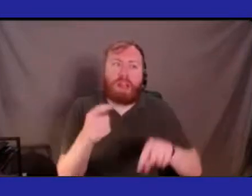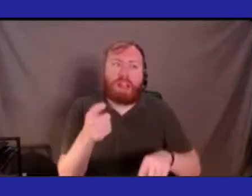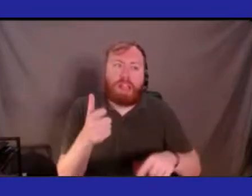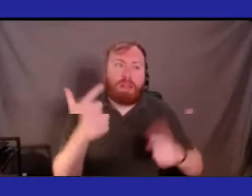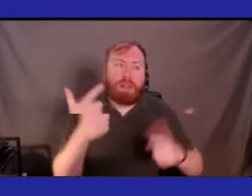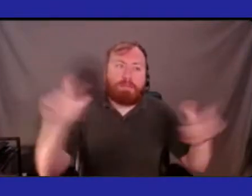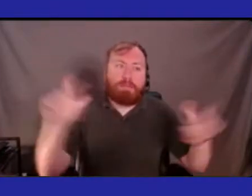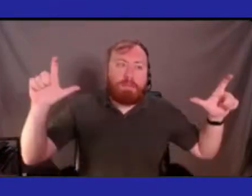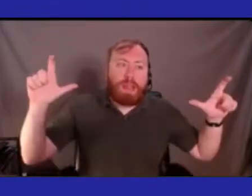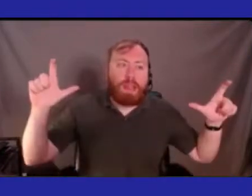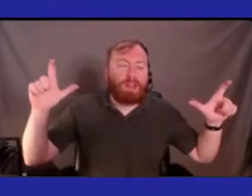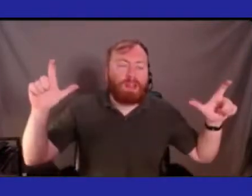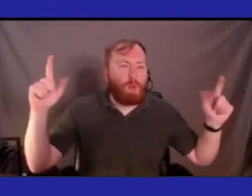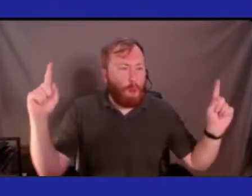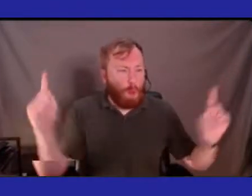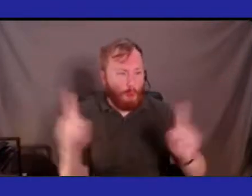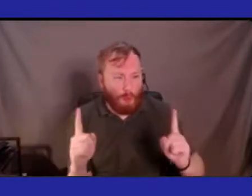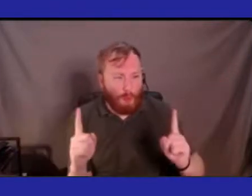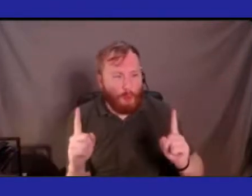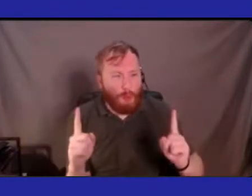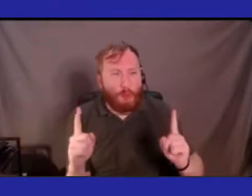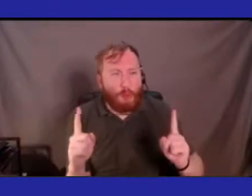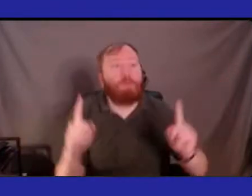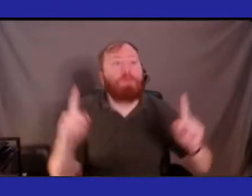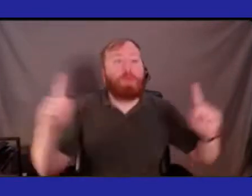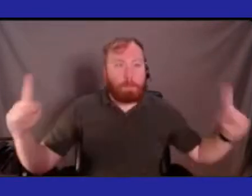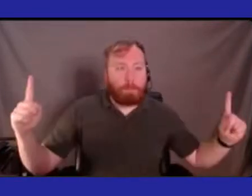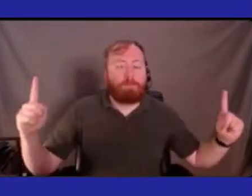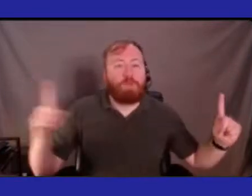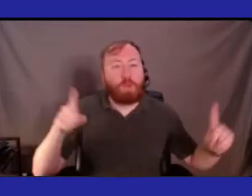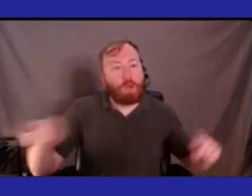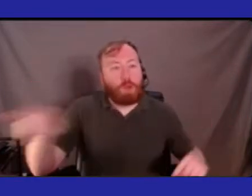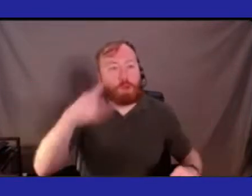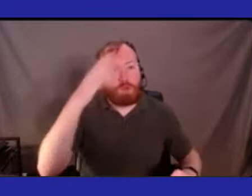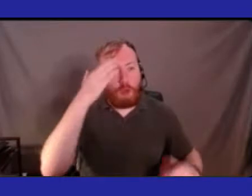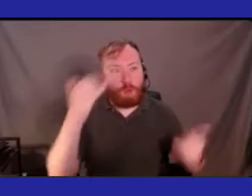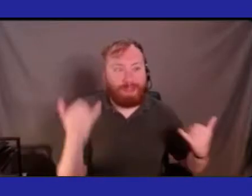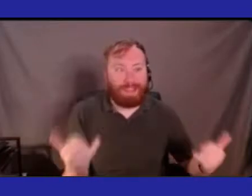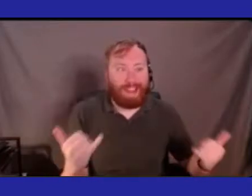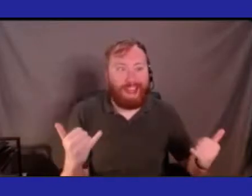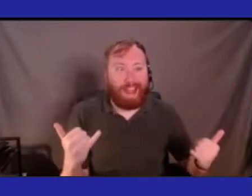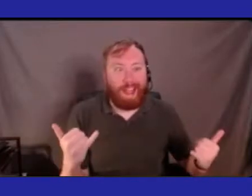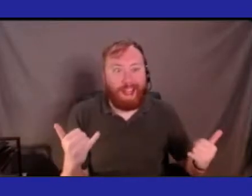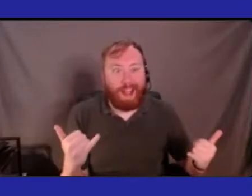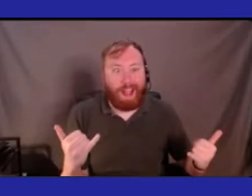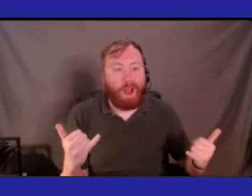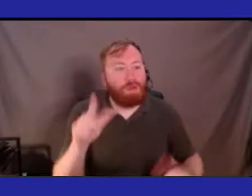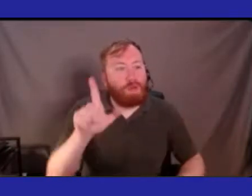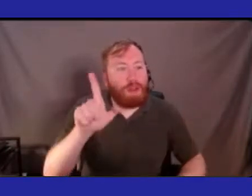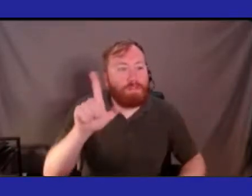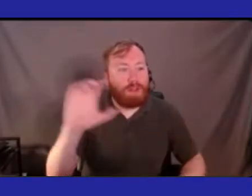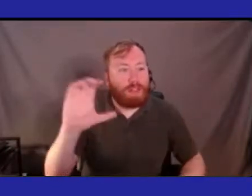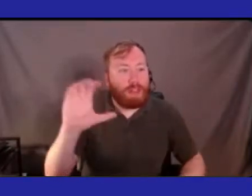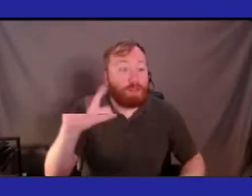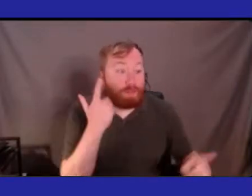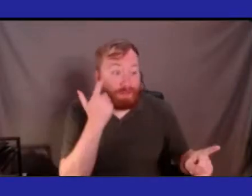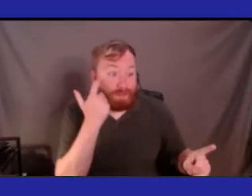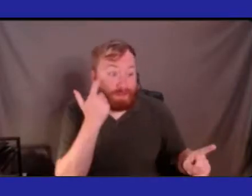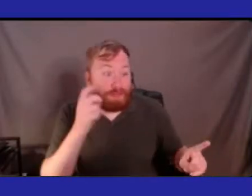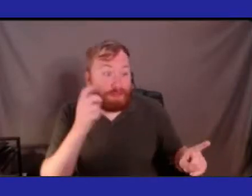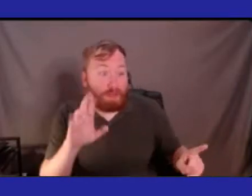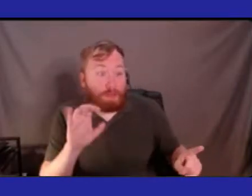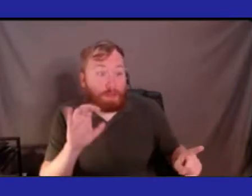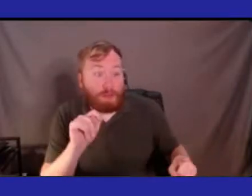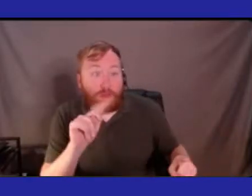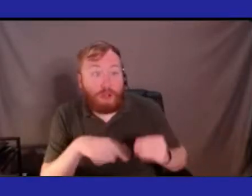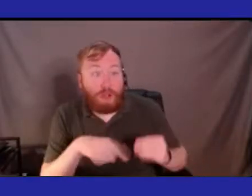bigger, not small, because as you know, we're in the 21st century. As Ms. Greif also mentioned about food allergies, we